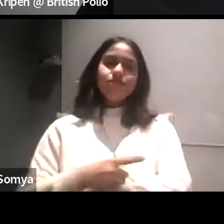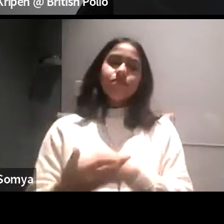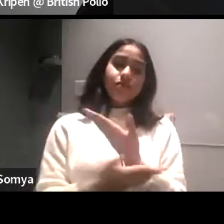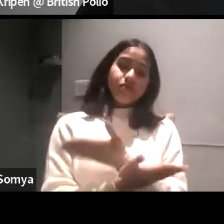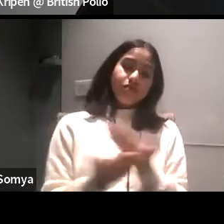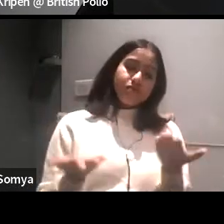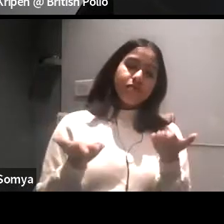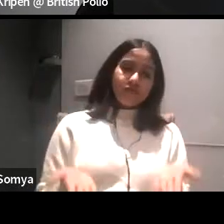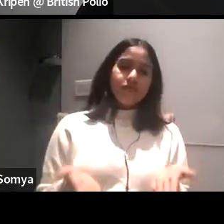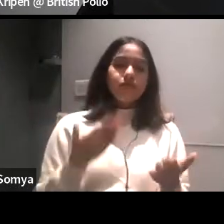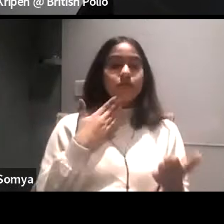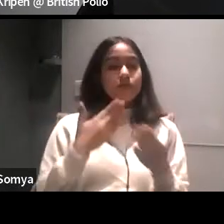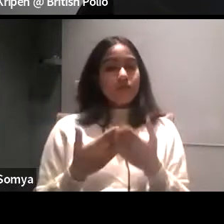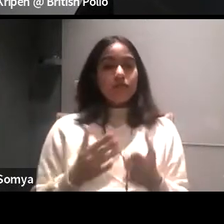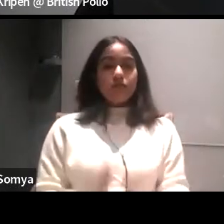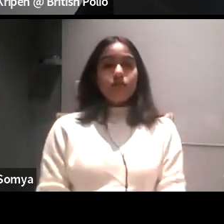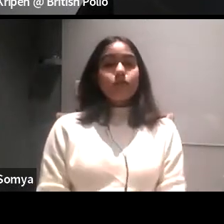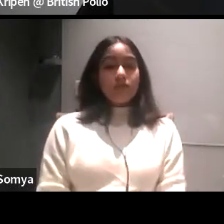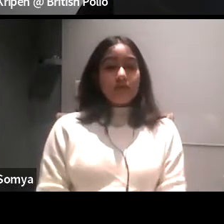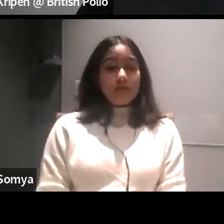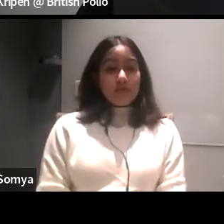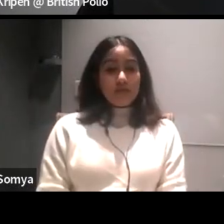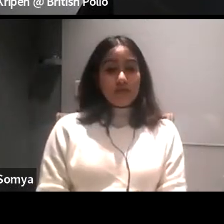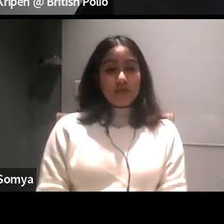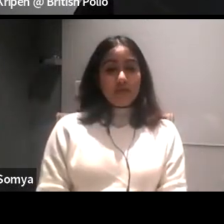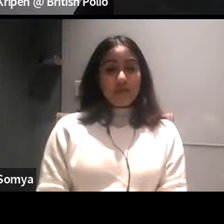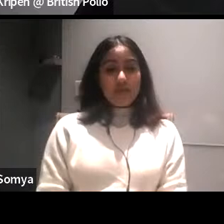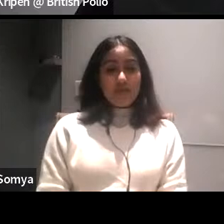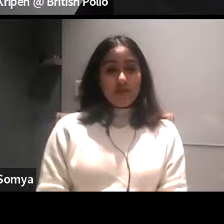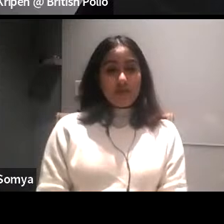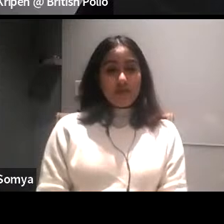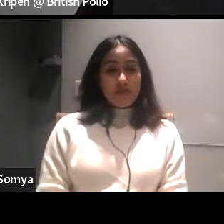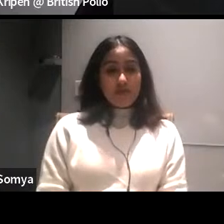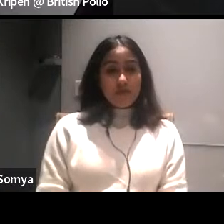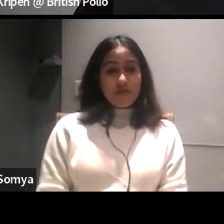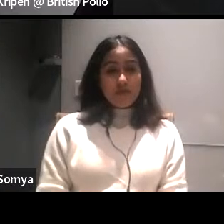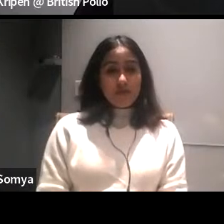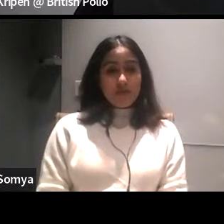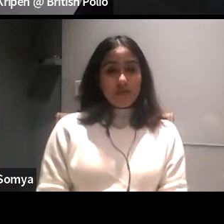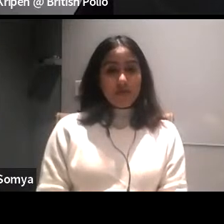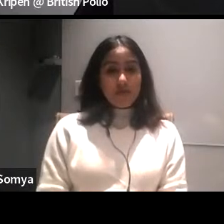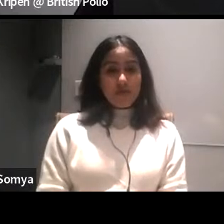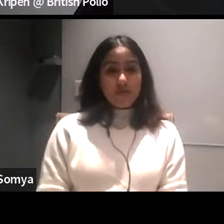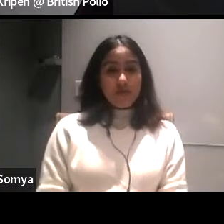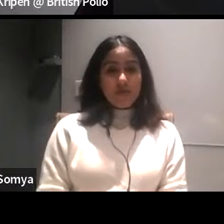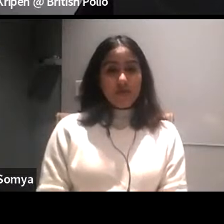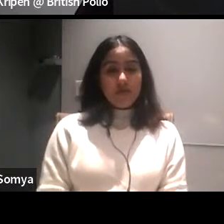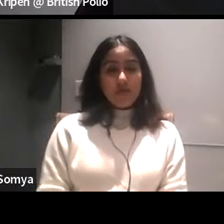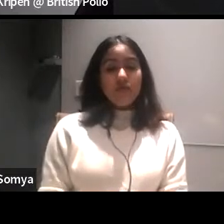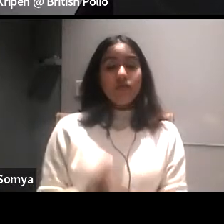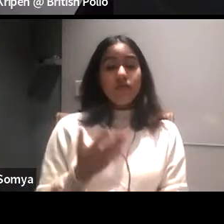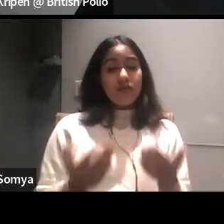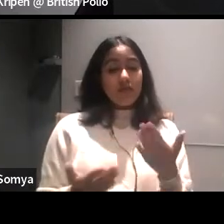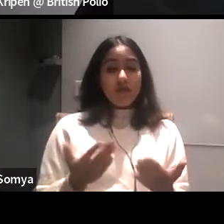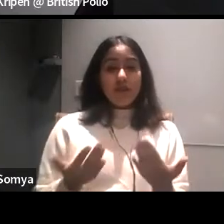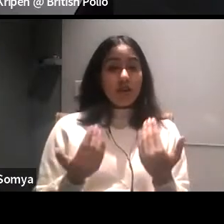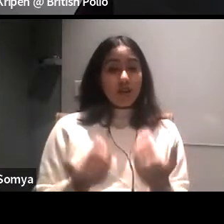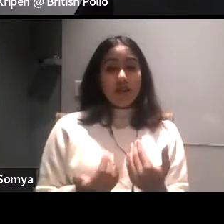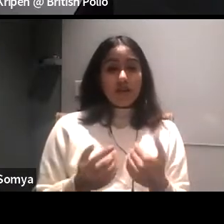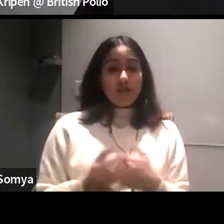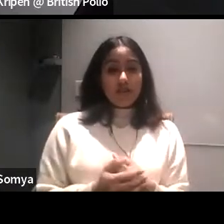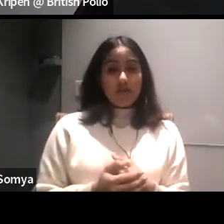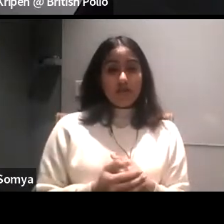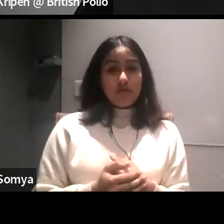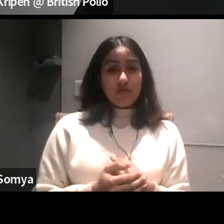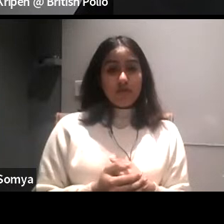guys across. Thank you. Over to the host. I think I've got some more honors to be done, which is I'm leaving to the organizers